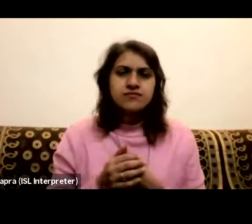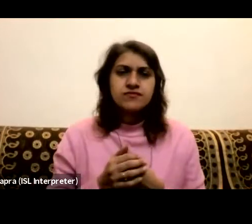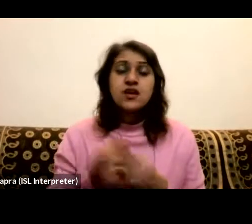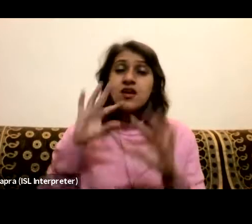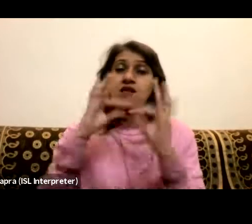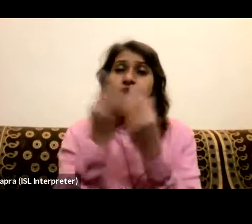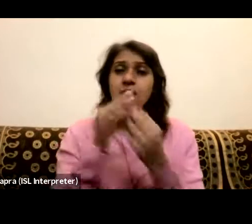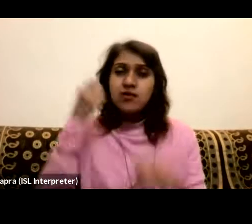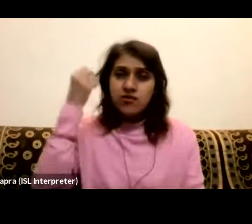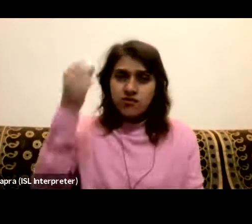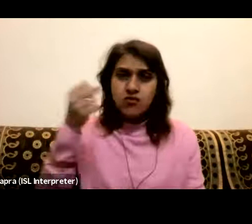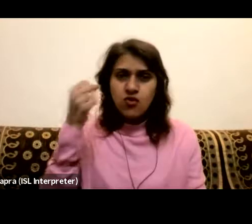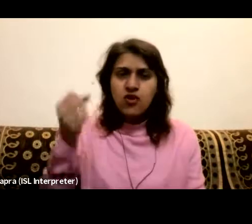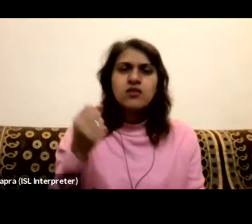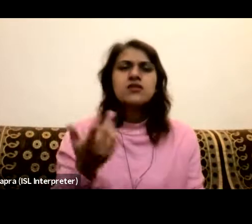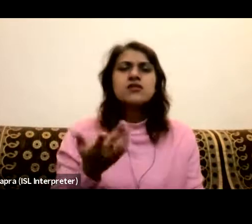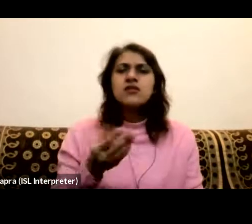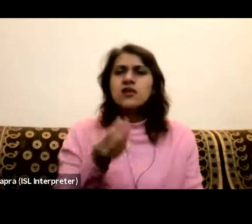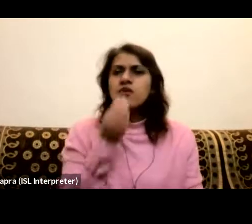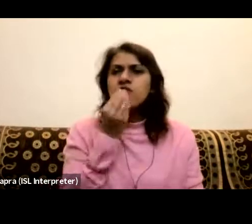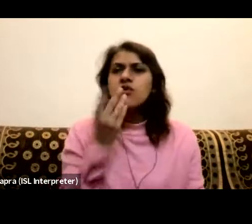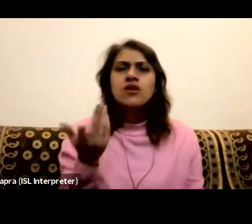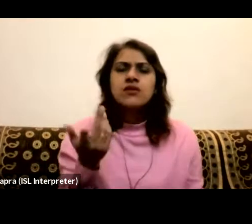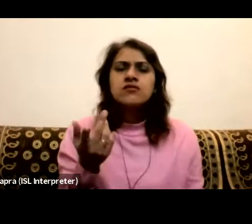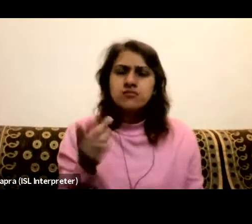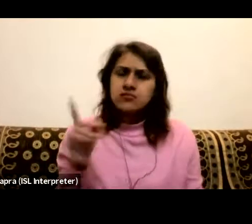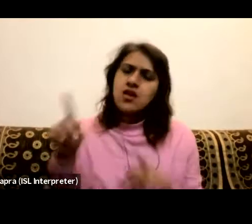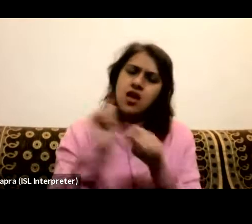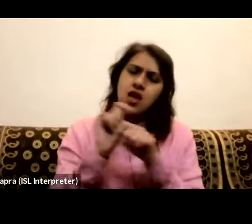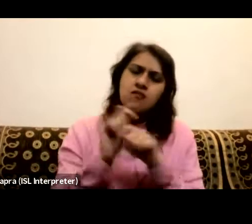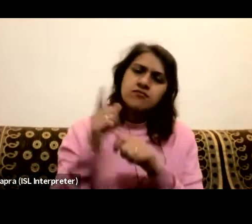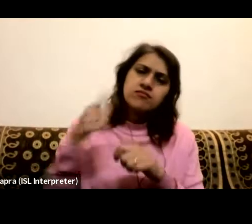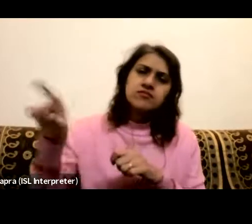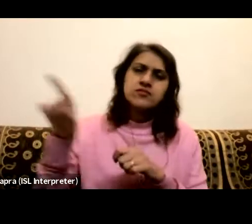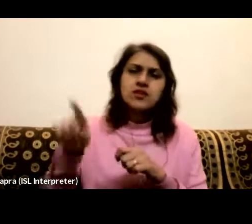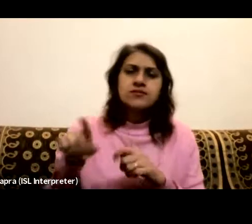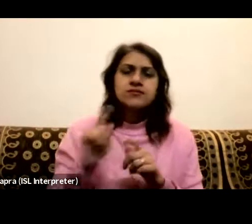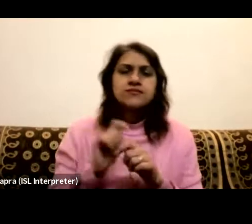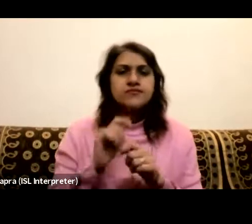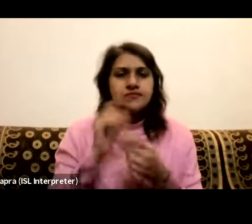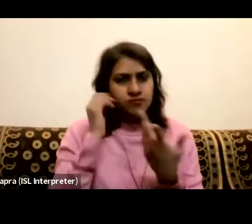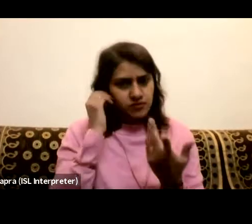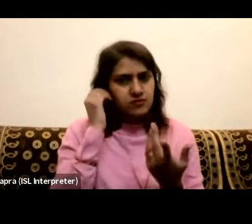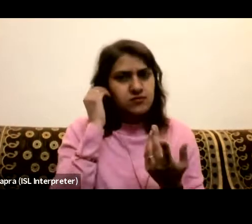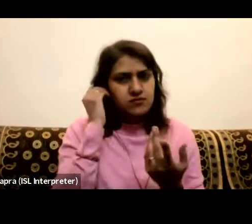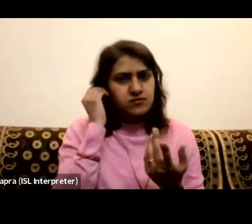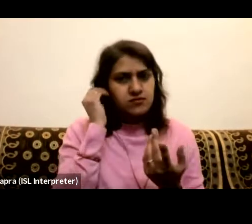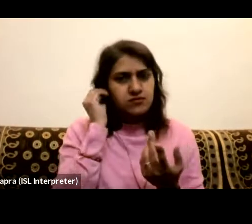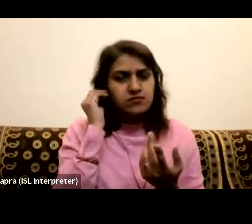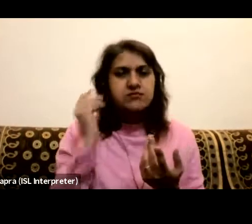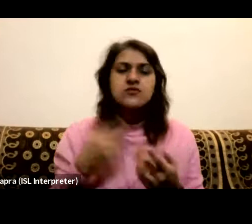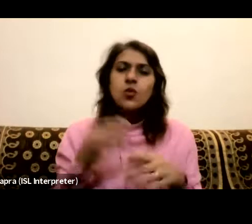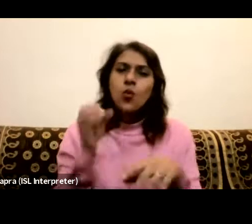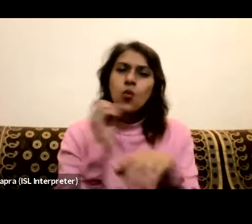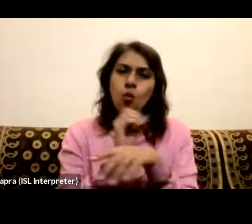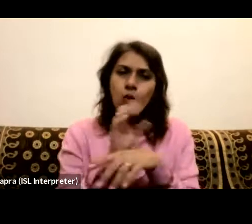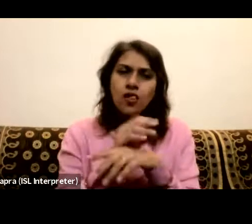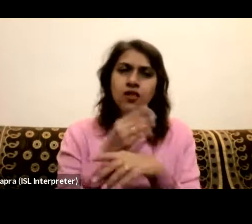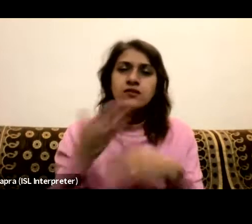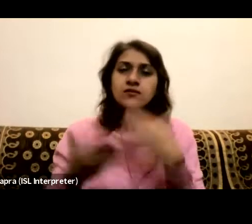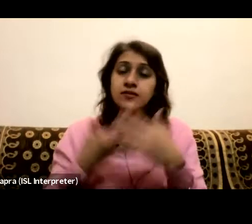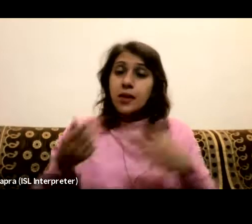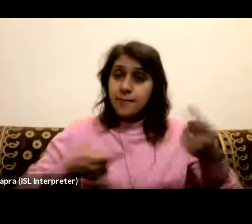start earning some livelihoods and start building something. So at the council, we are developing a special